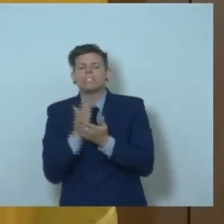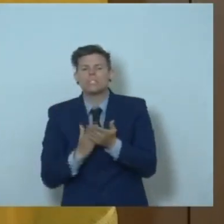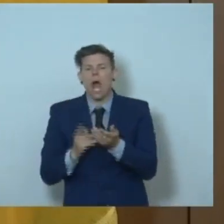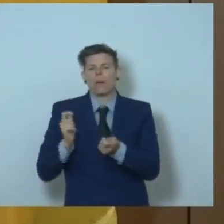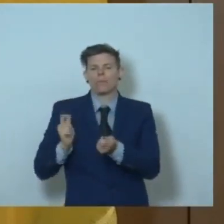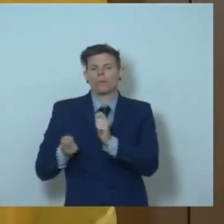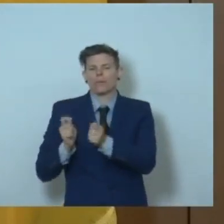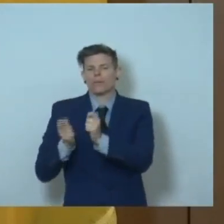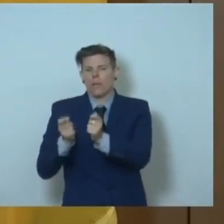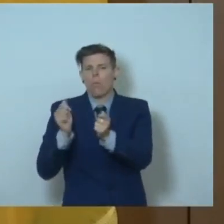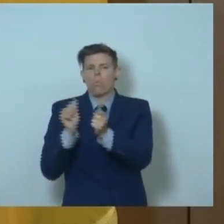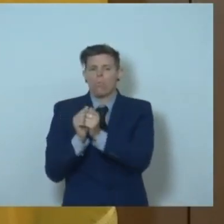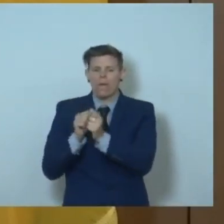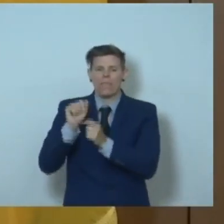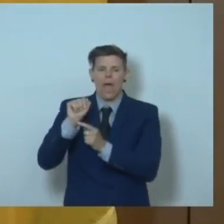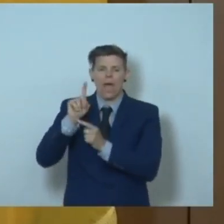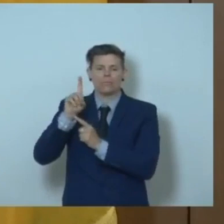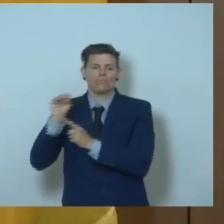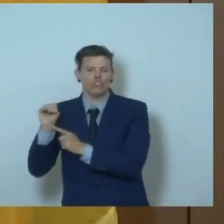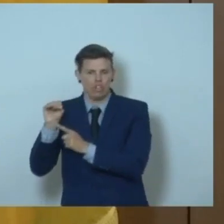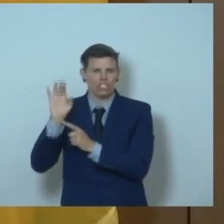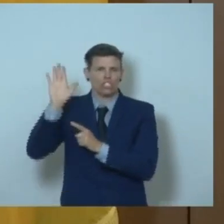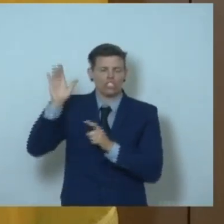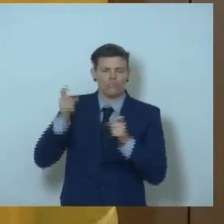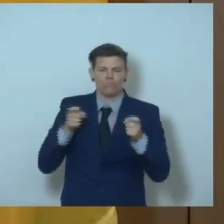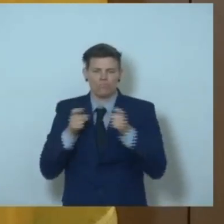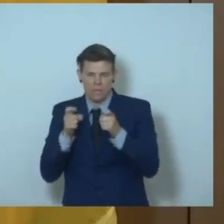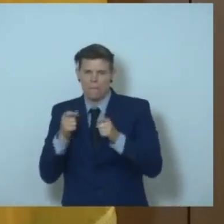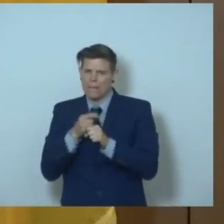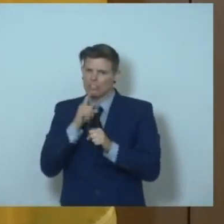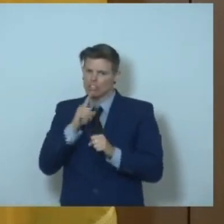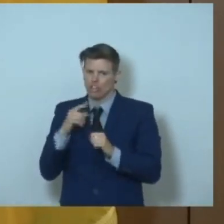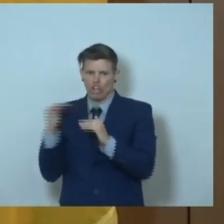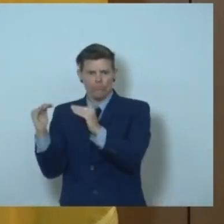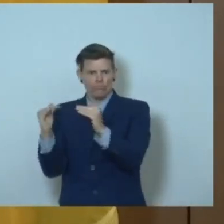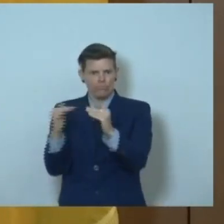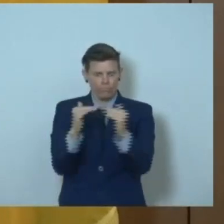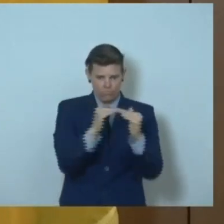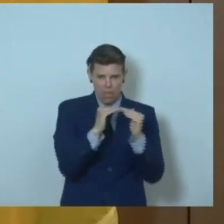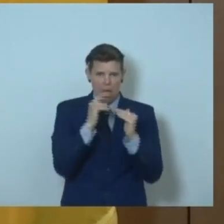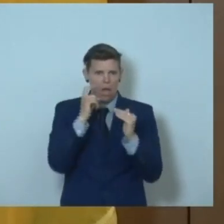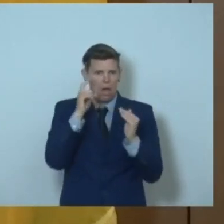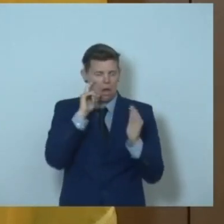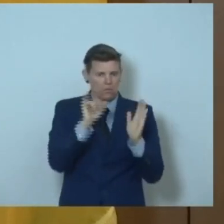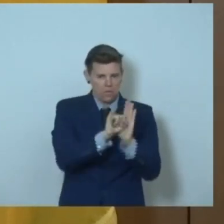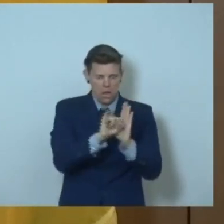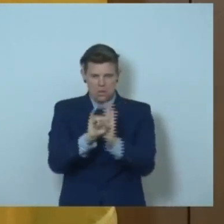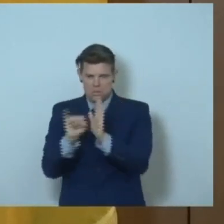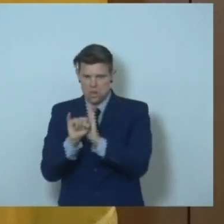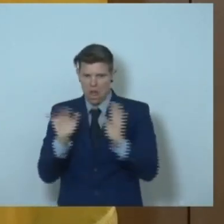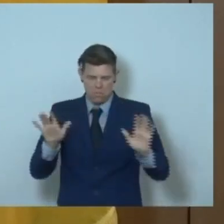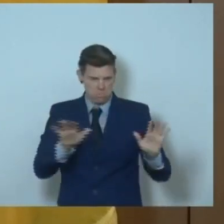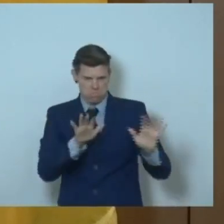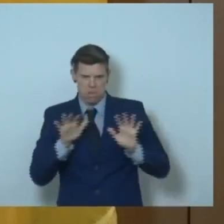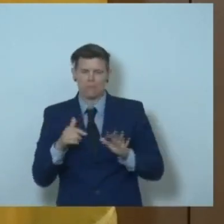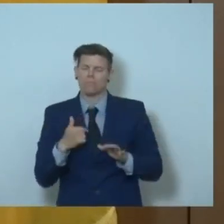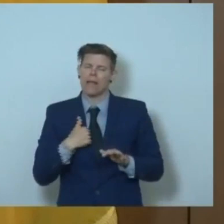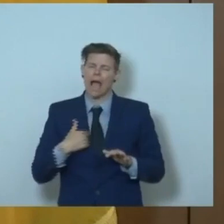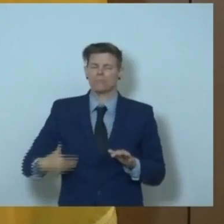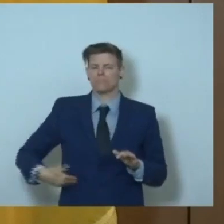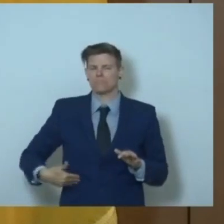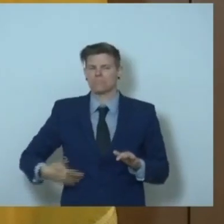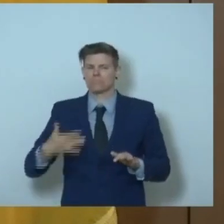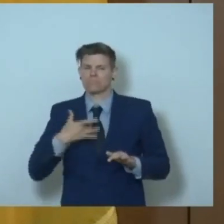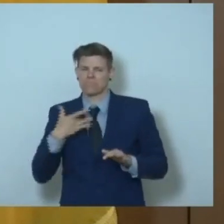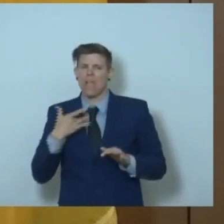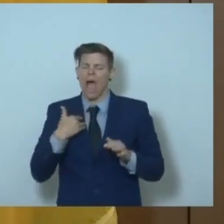everything as fairly identified as possible. But I expect to have election strategy on the